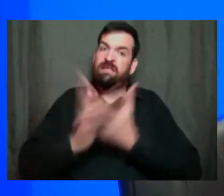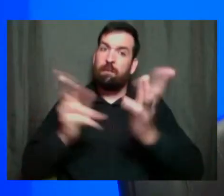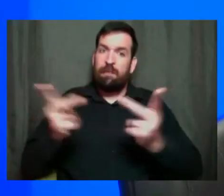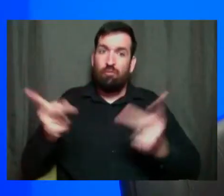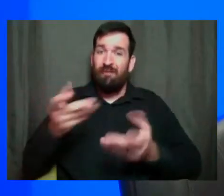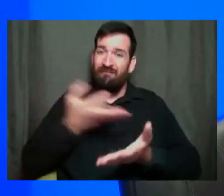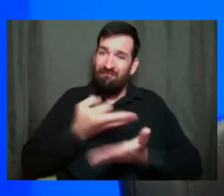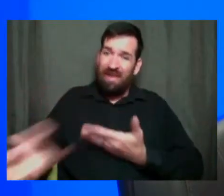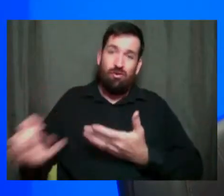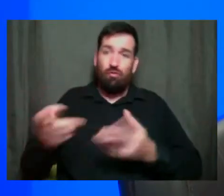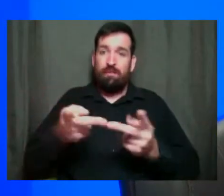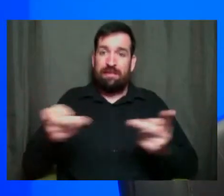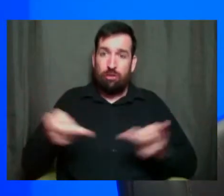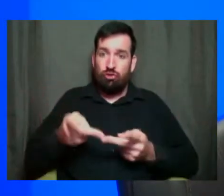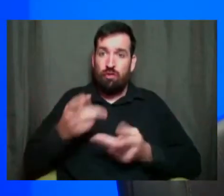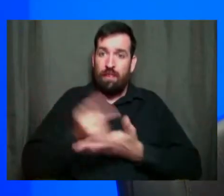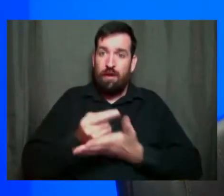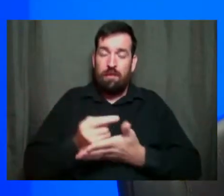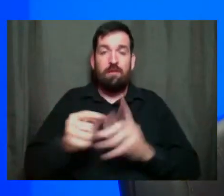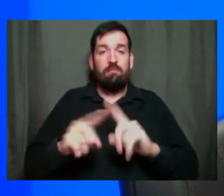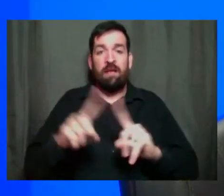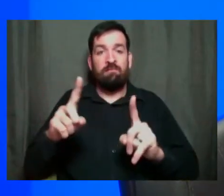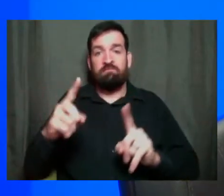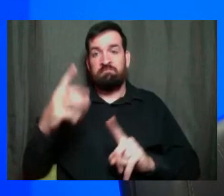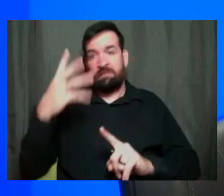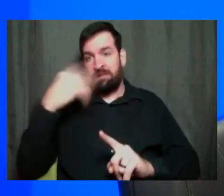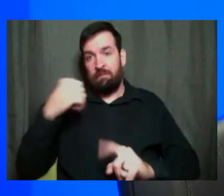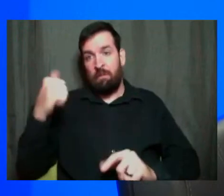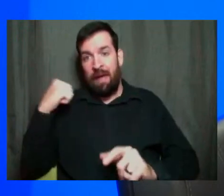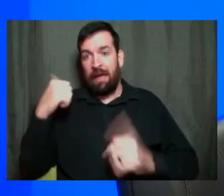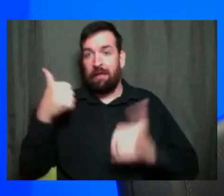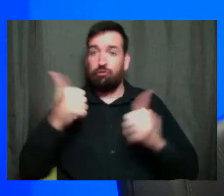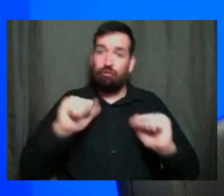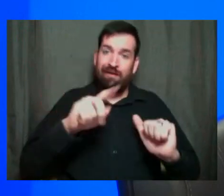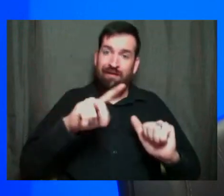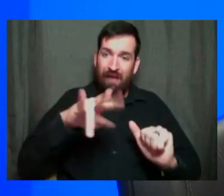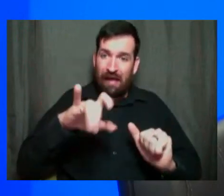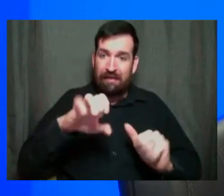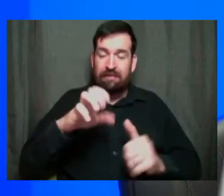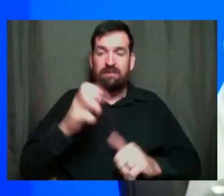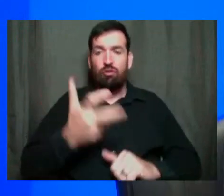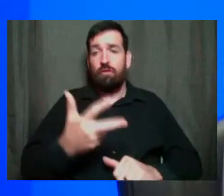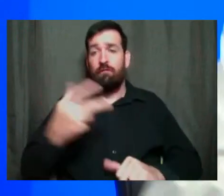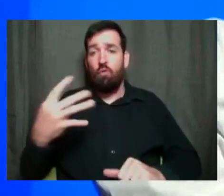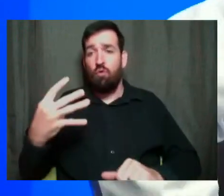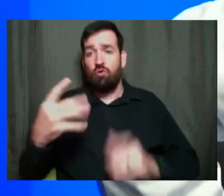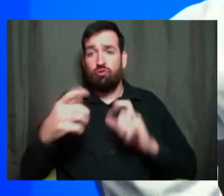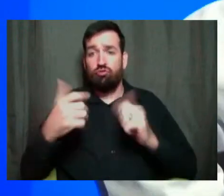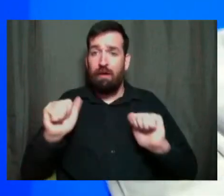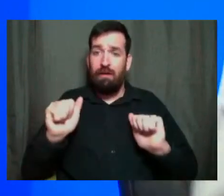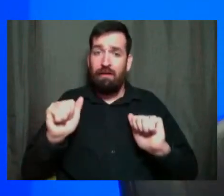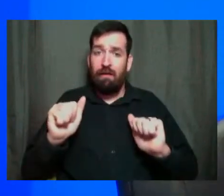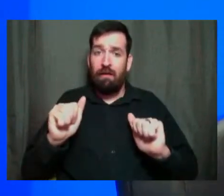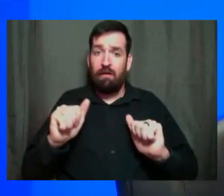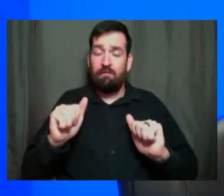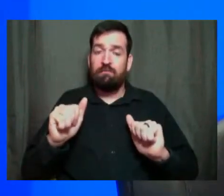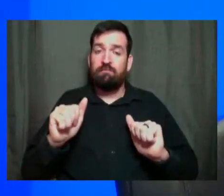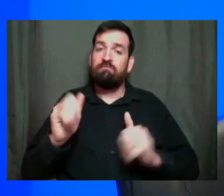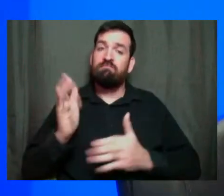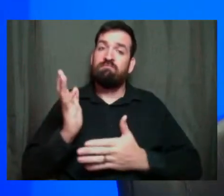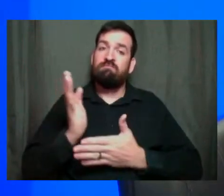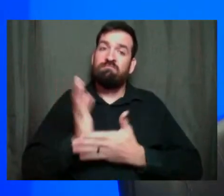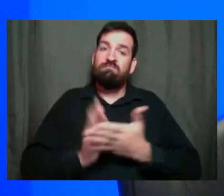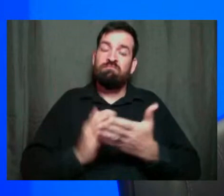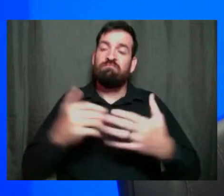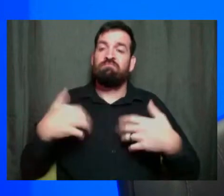try. Okay. They sleep on their back. They try this device. There's 3 or 4 that we try to keep them on. One's a cummerbund that has balloons in the